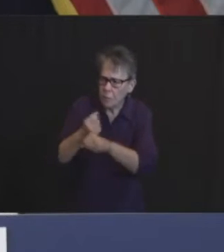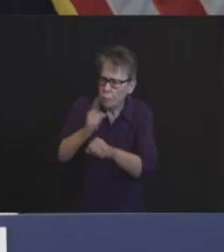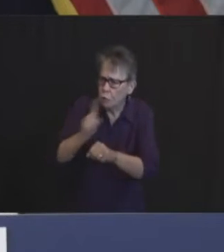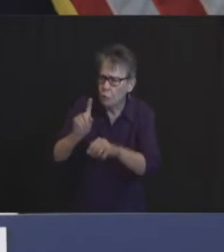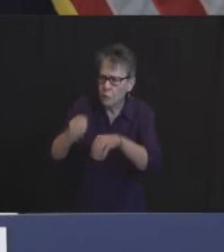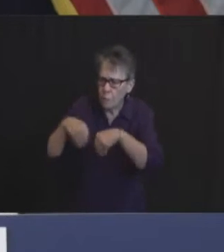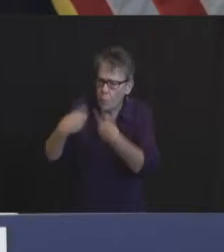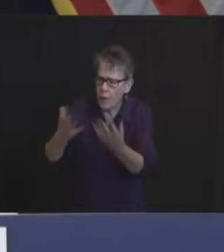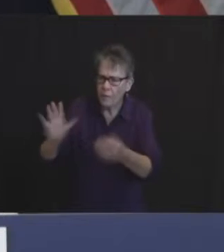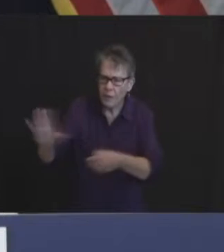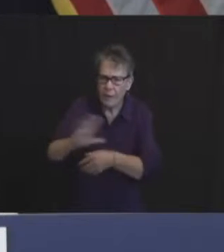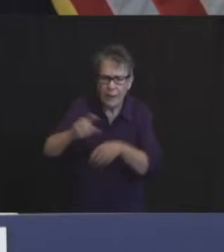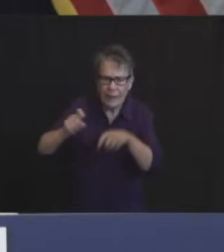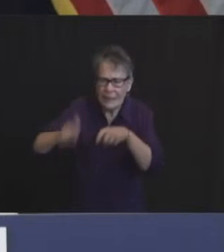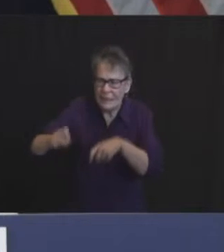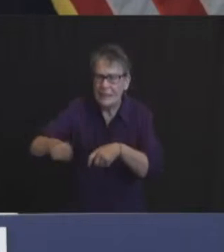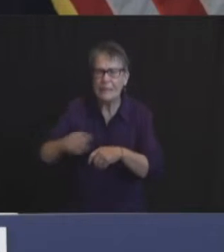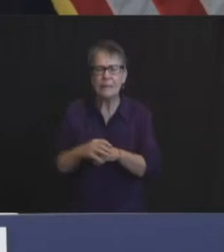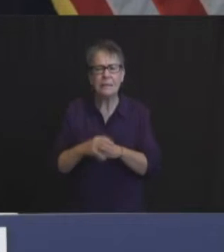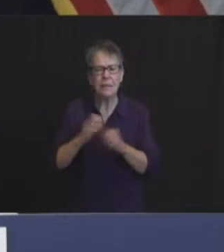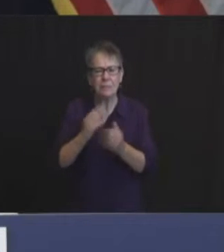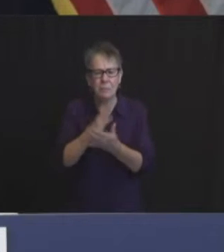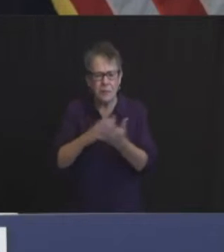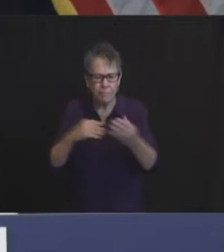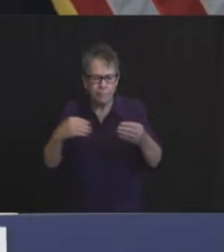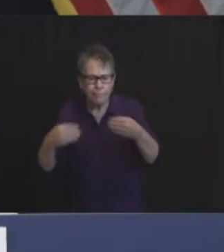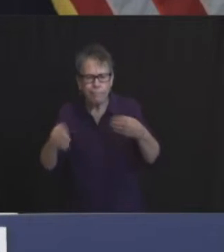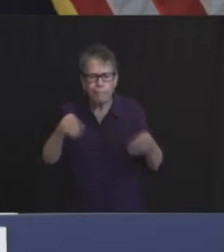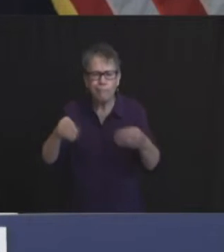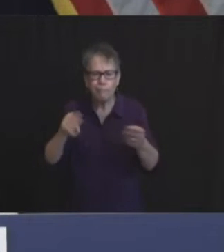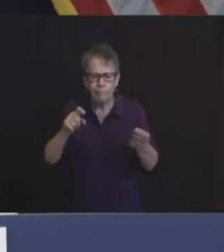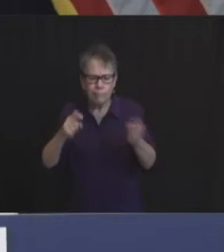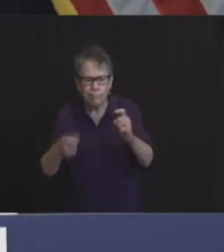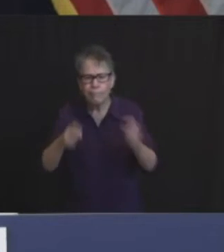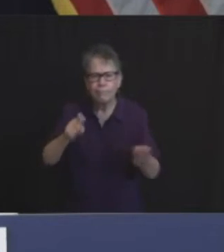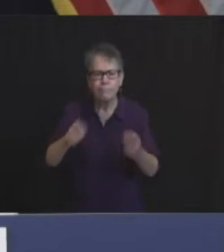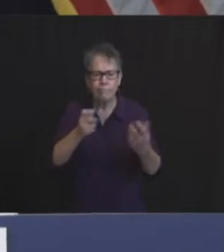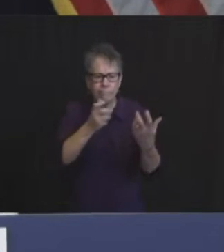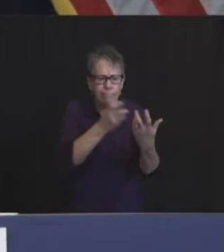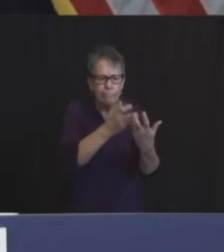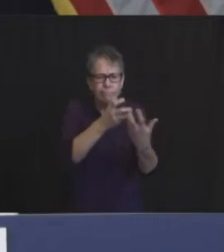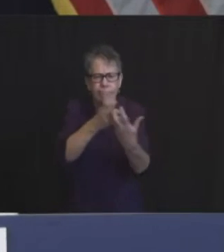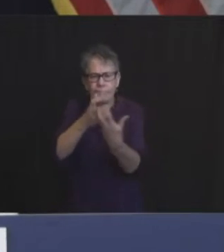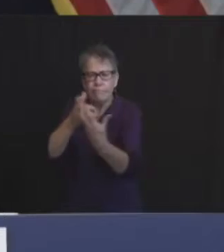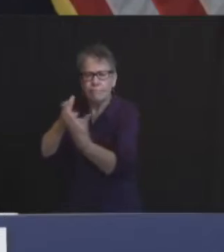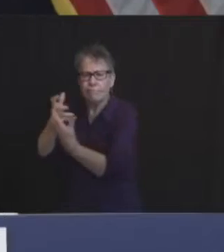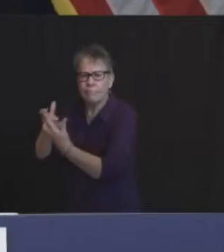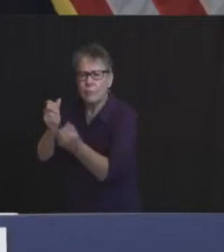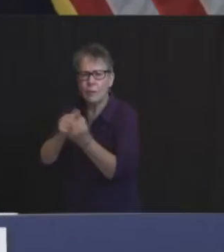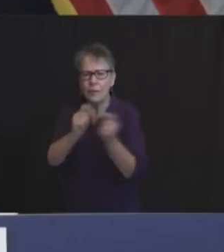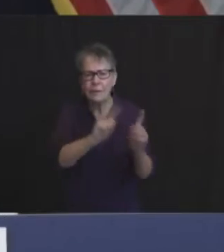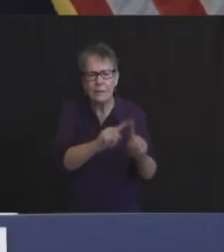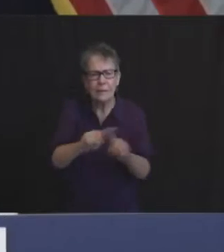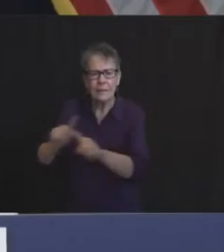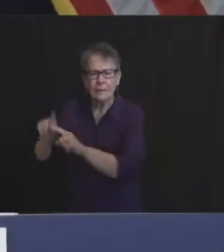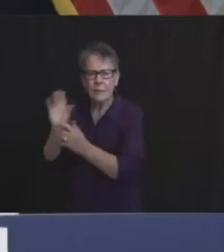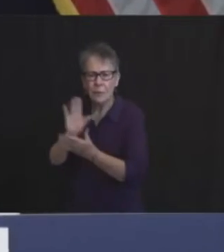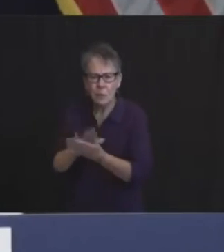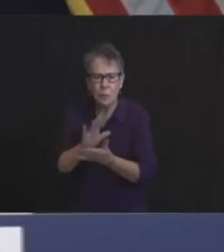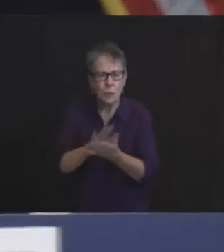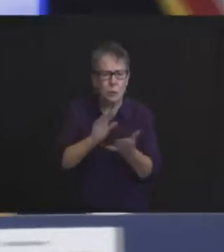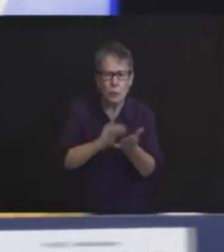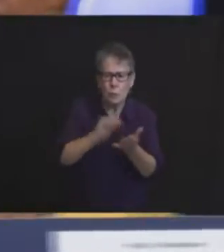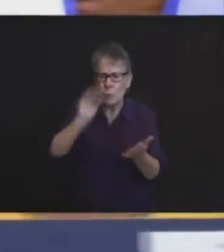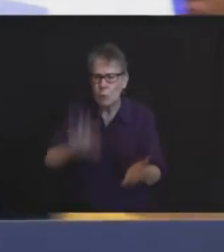taking this very seriously, and we want to do everything that we can to support our local school districts. And again, I don't